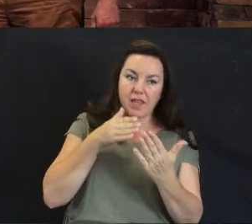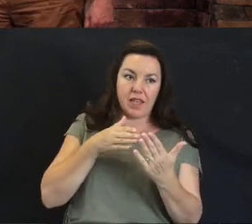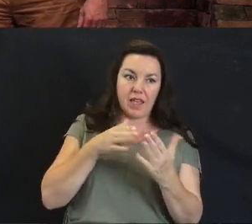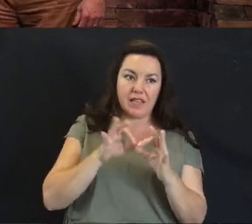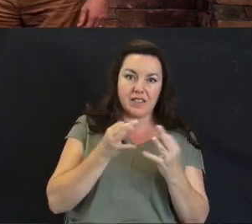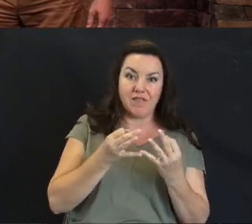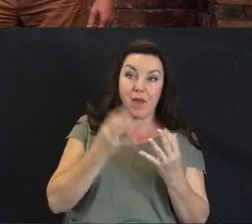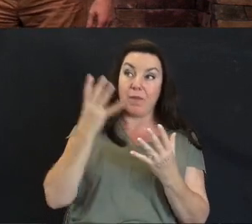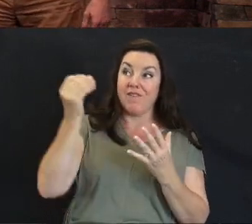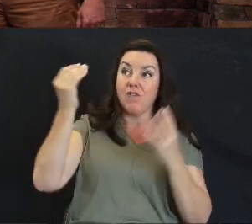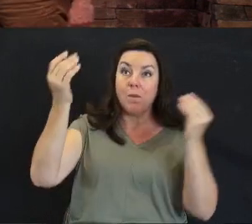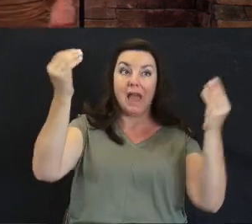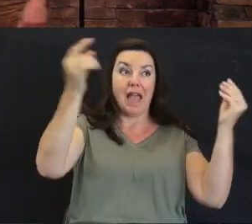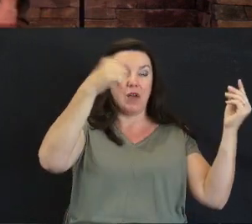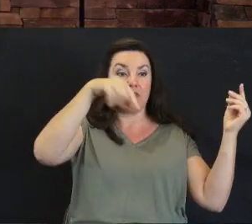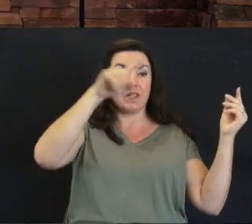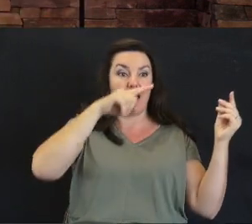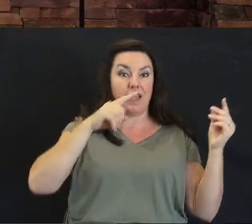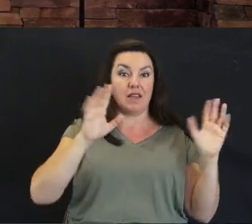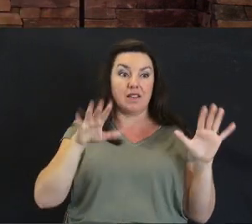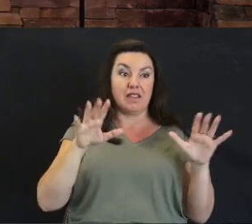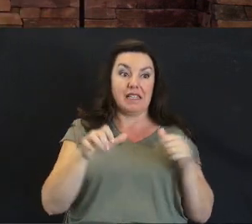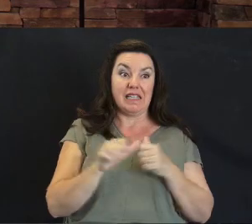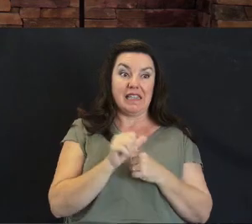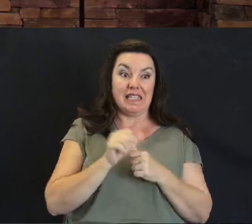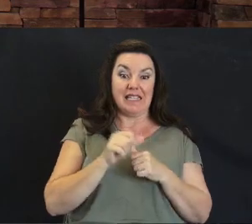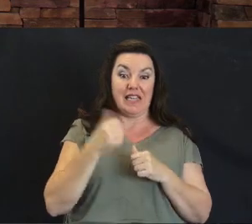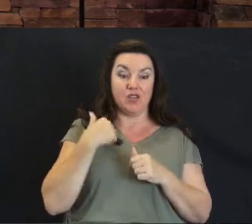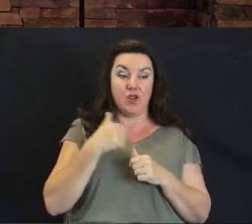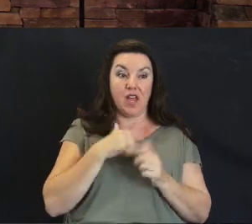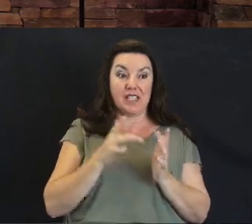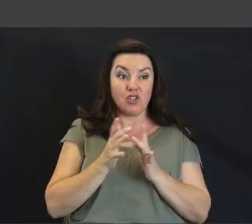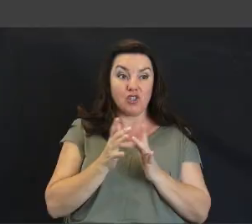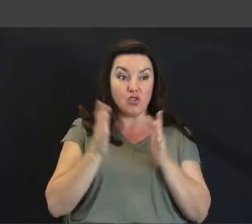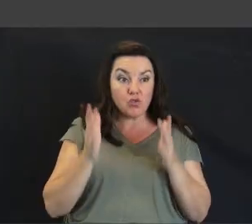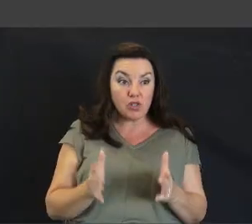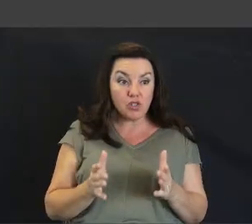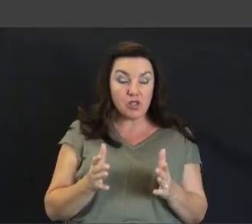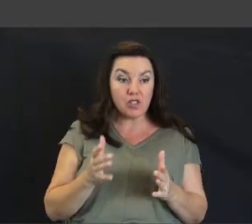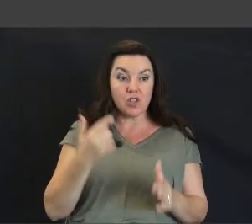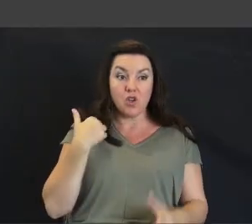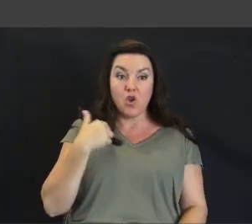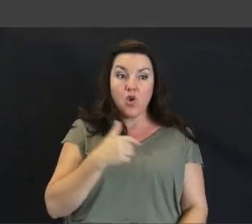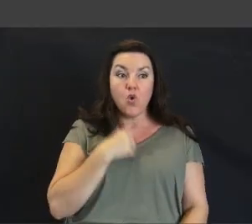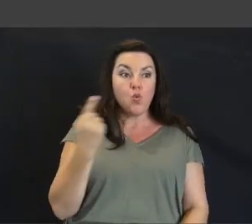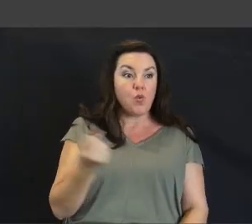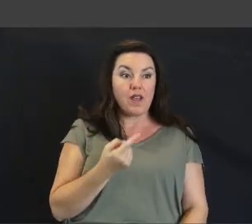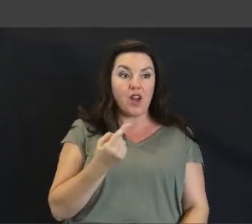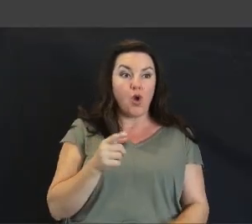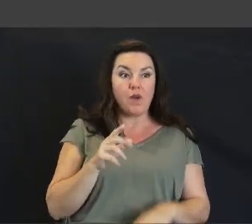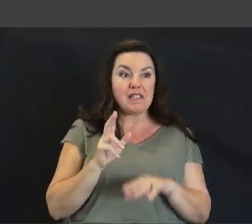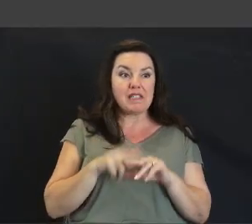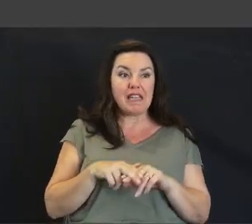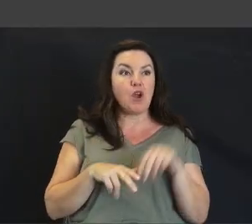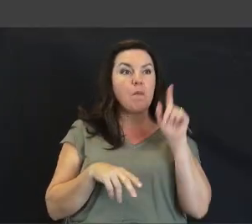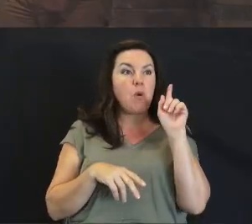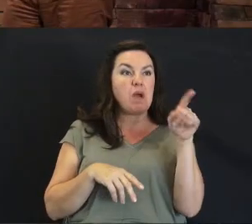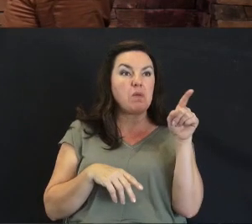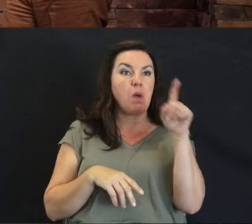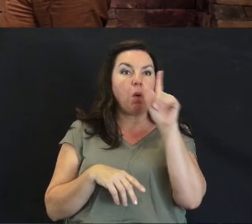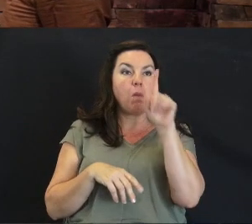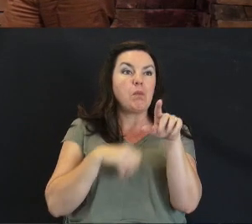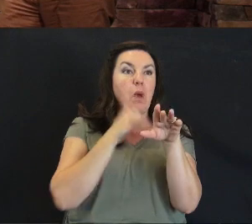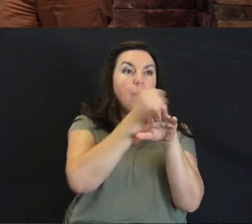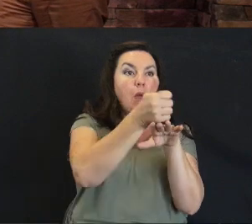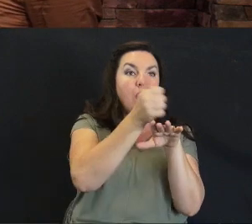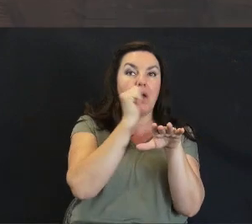outside From outside Now here's the danger for us as Christians As Christians We can always sit here and point To all of these groups out